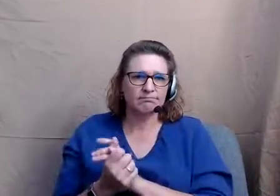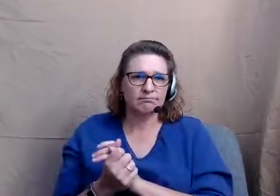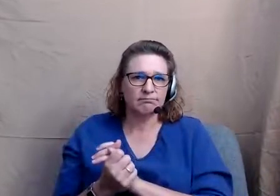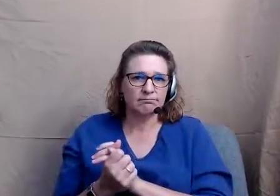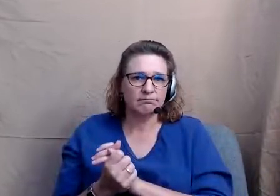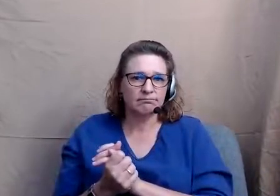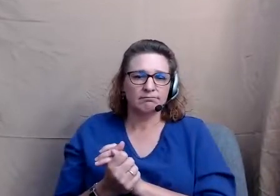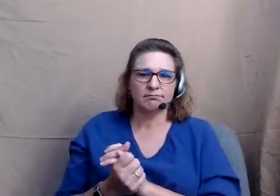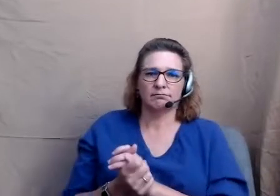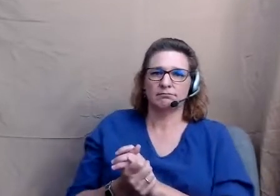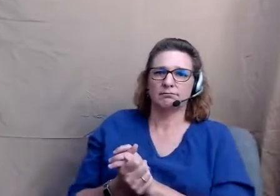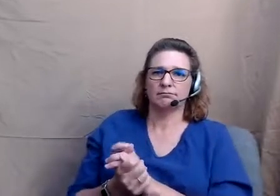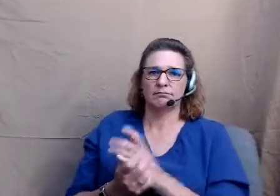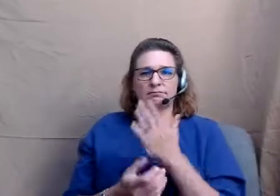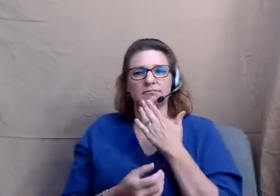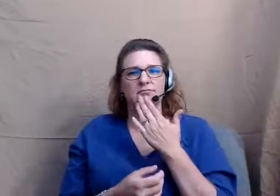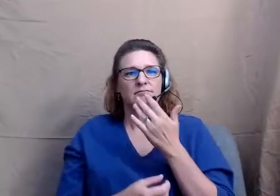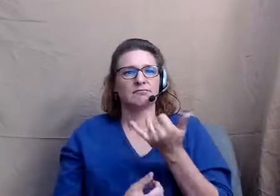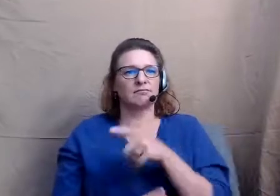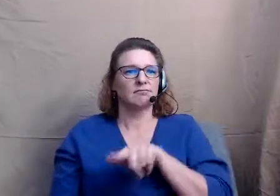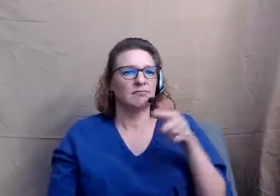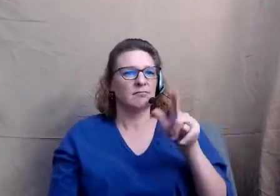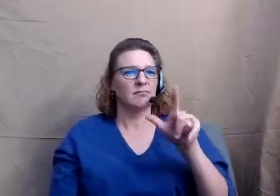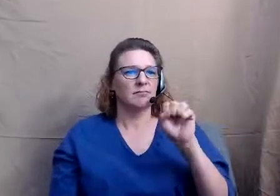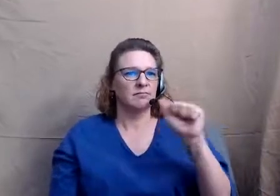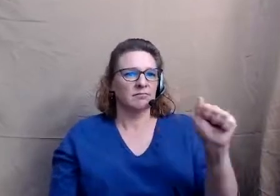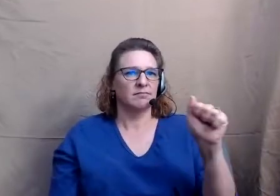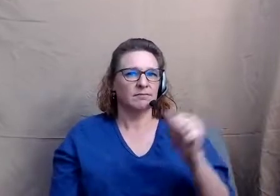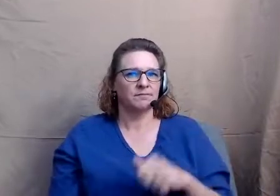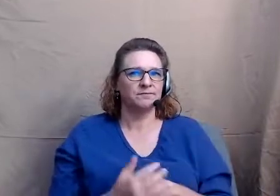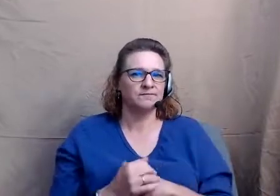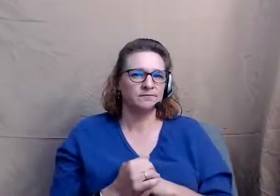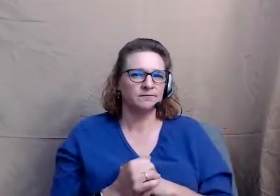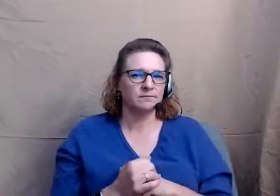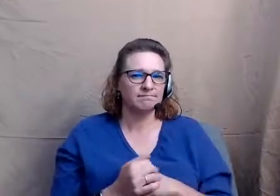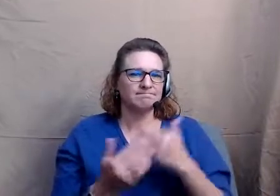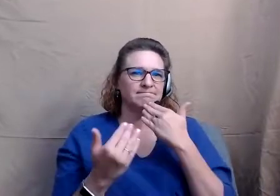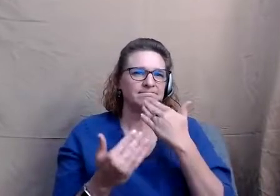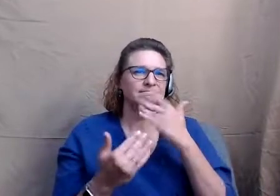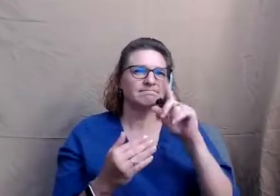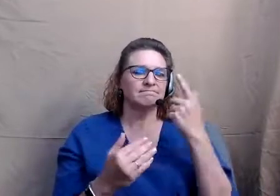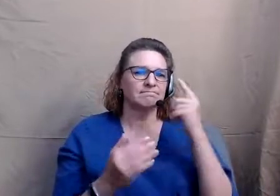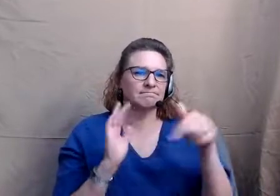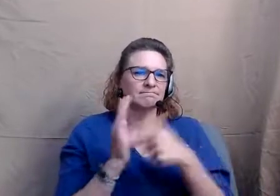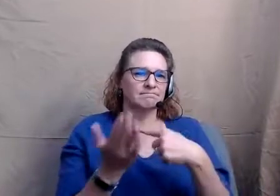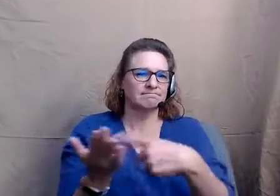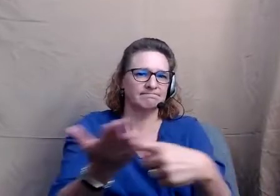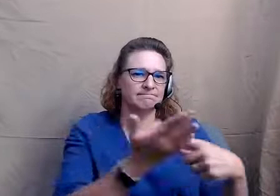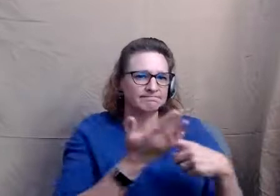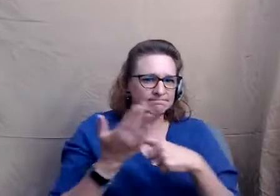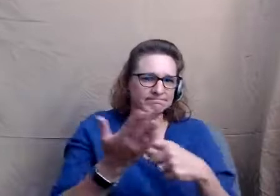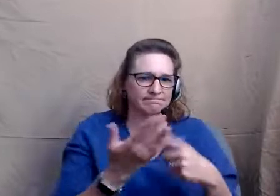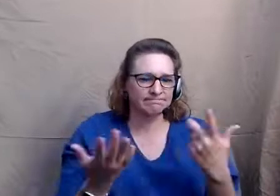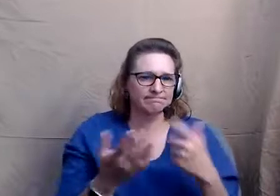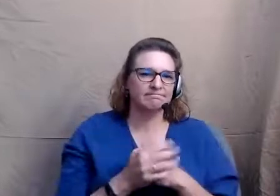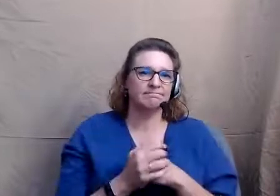Thank you. And I'm going to hand it back to Lisa. Thank you. Thanks for this great discussion. So I